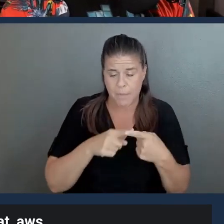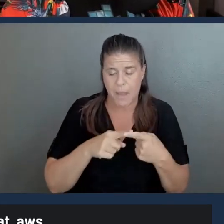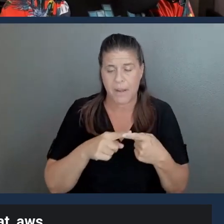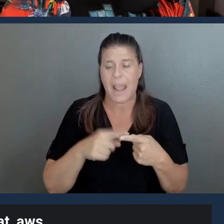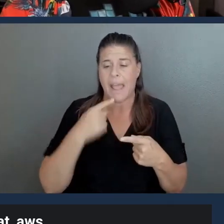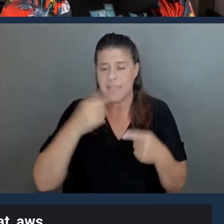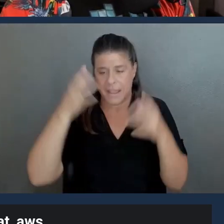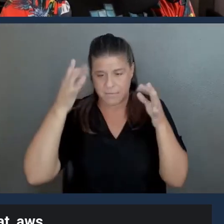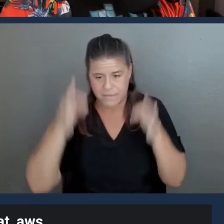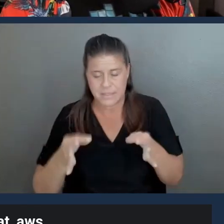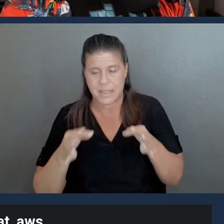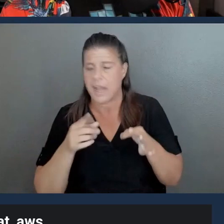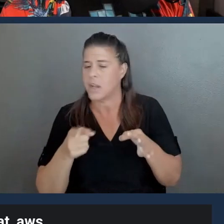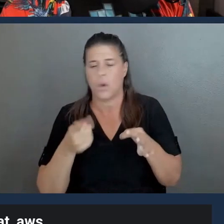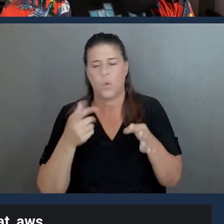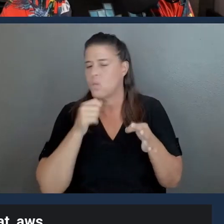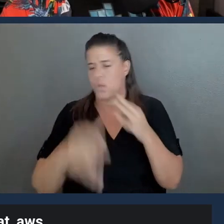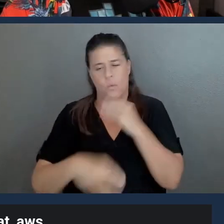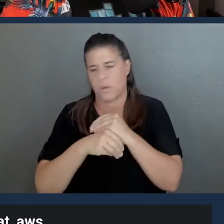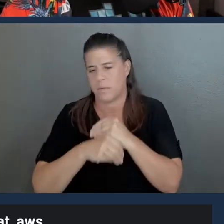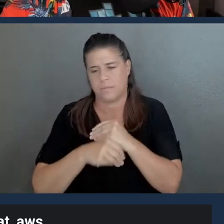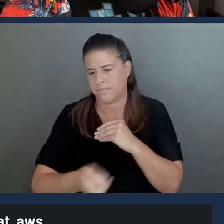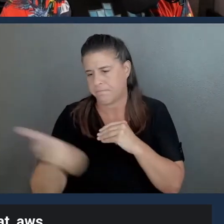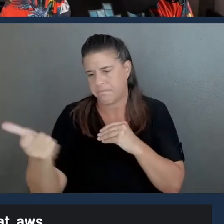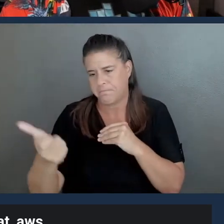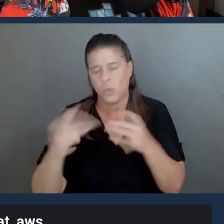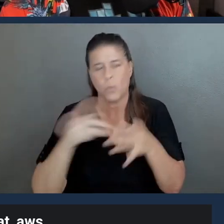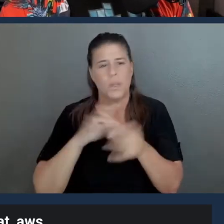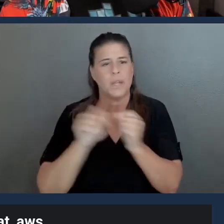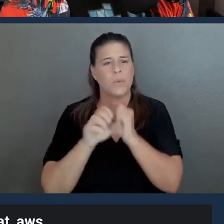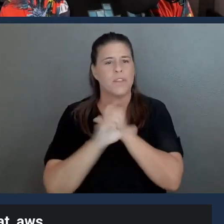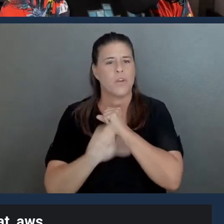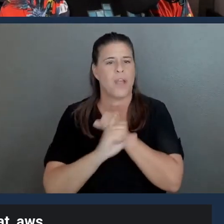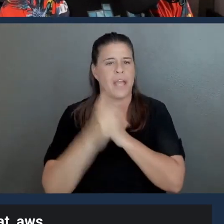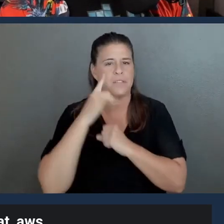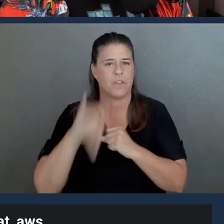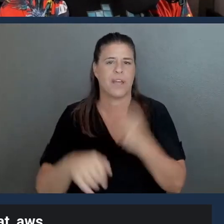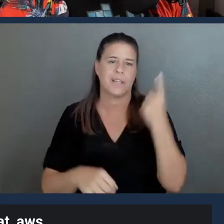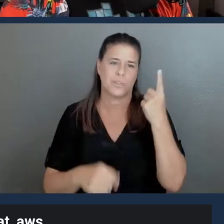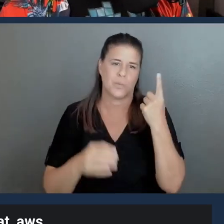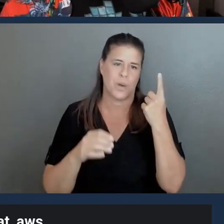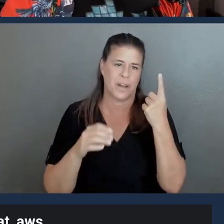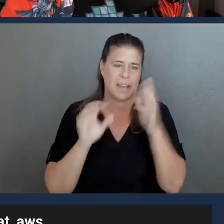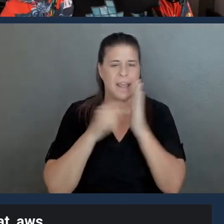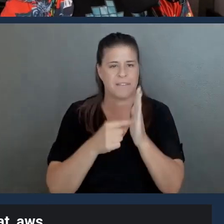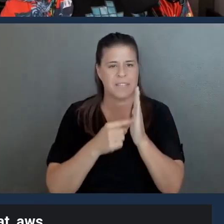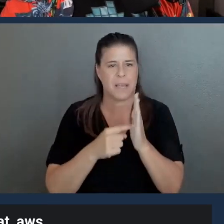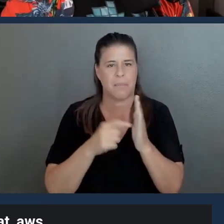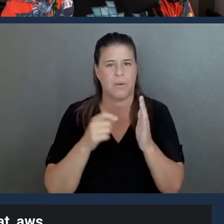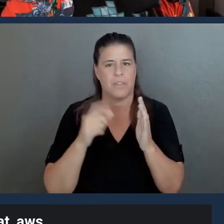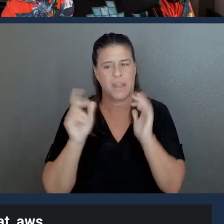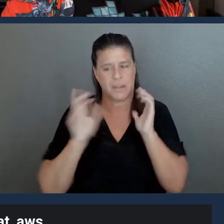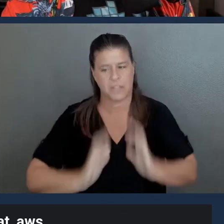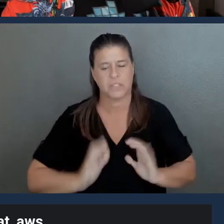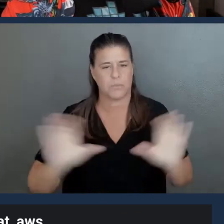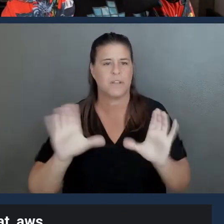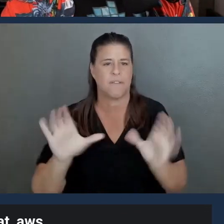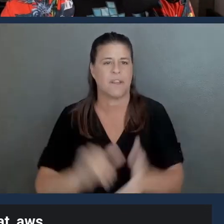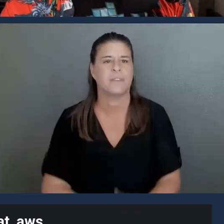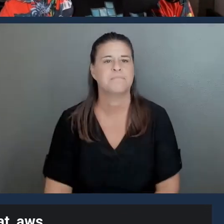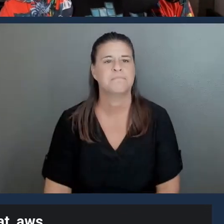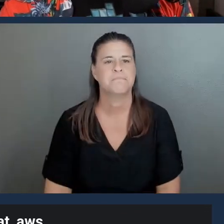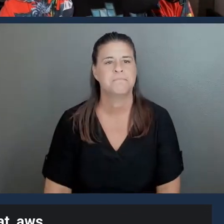intelligent decisions for your ads based on that. That's one example of an out-of-the-box thing customers have done.